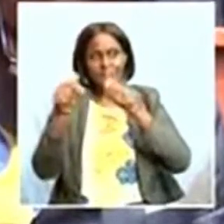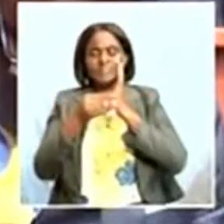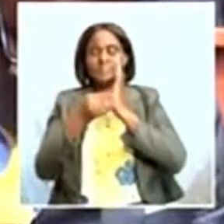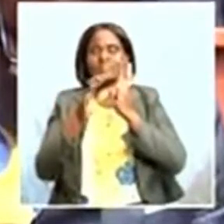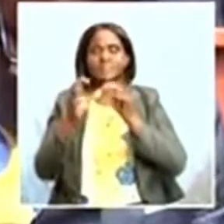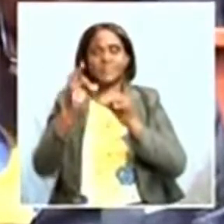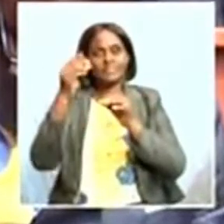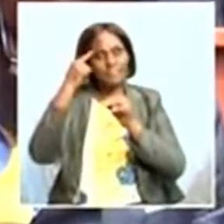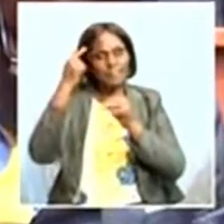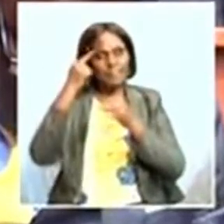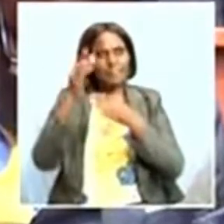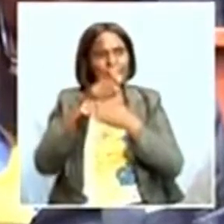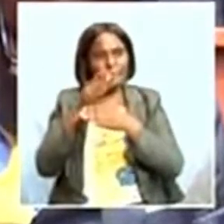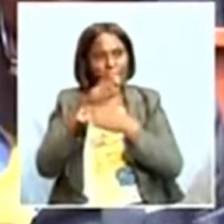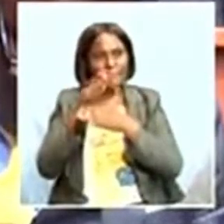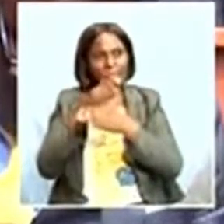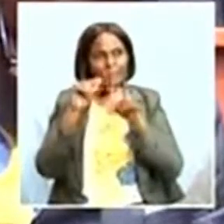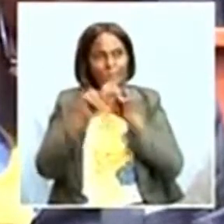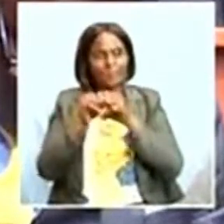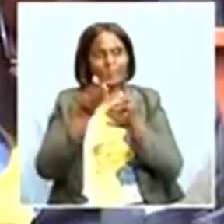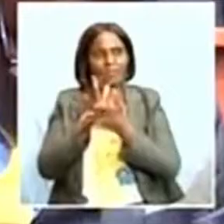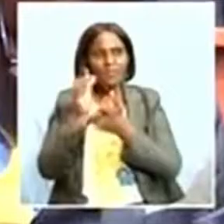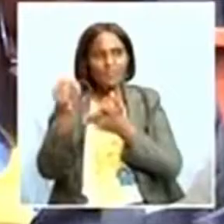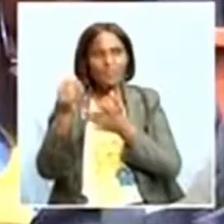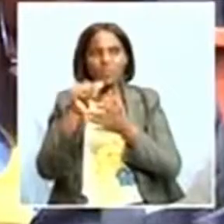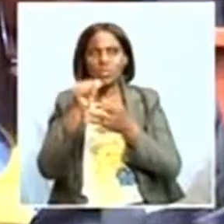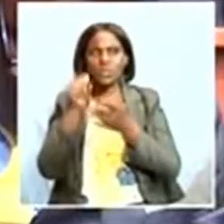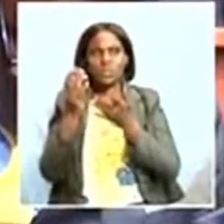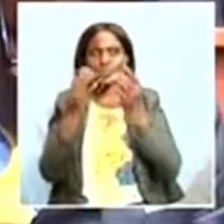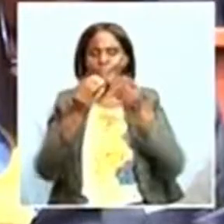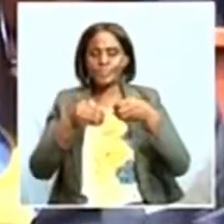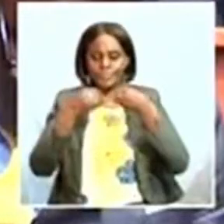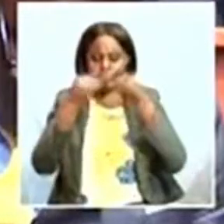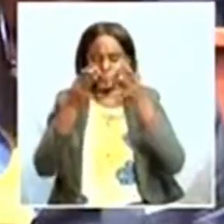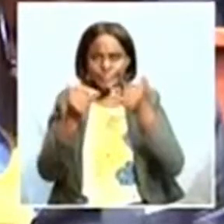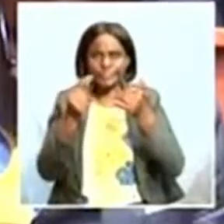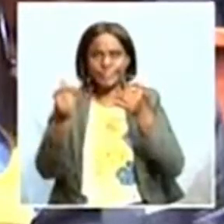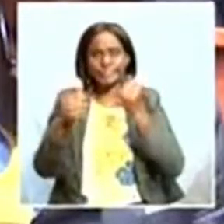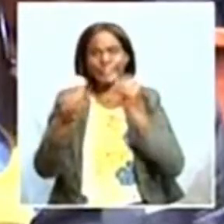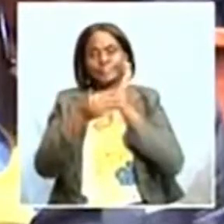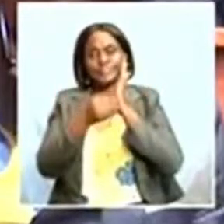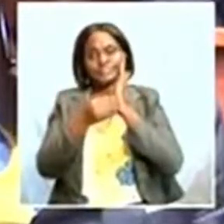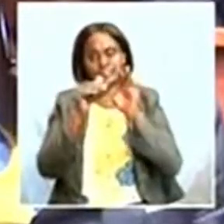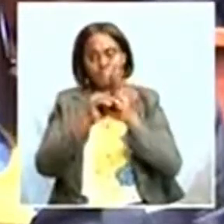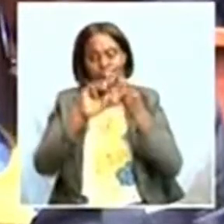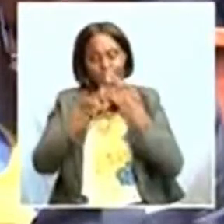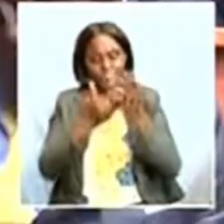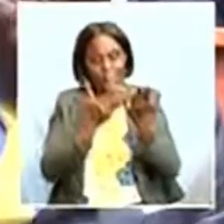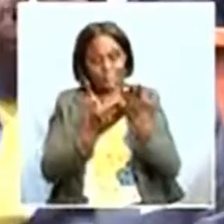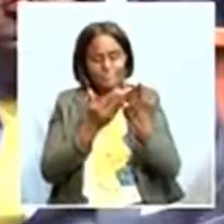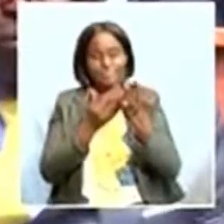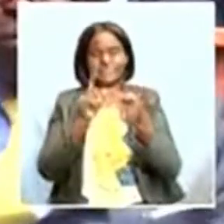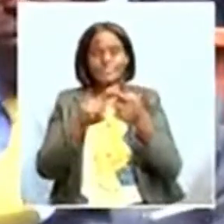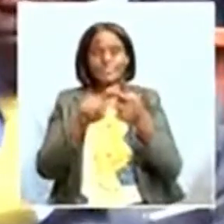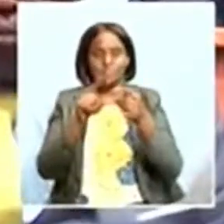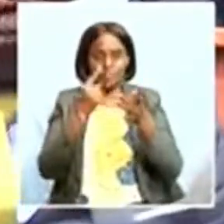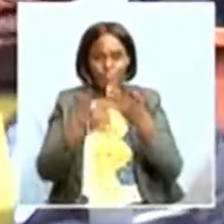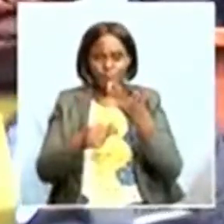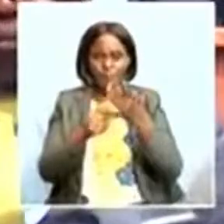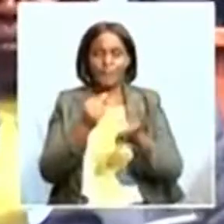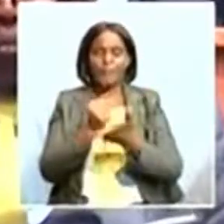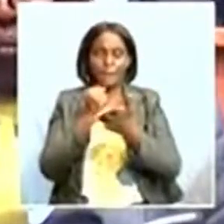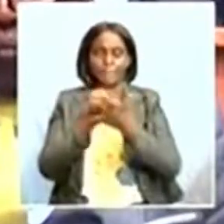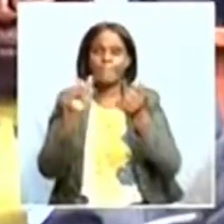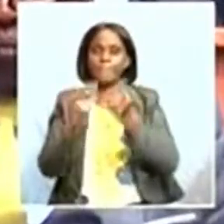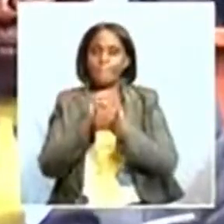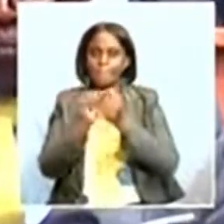of government business in order to not to give guidance on how to relieve